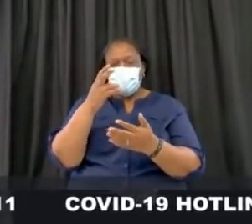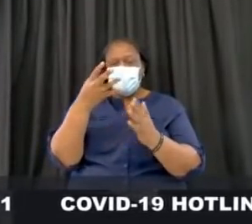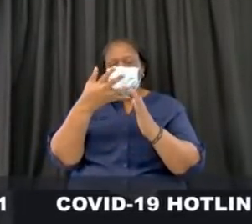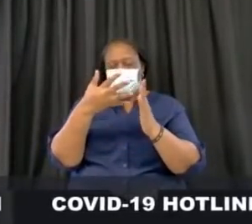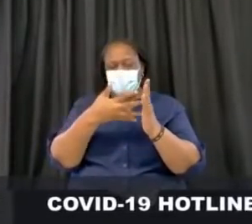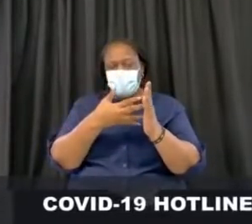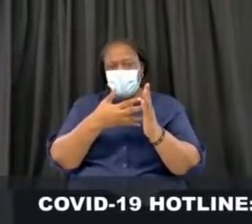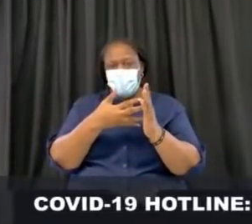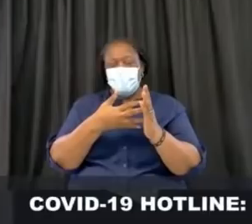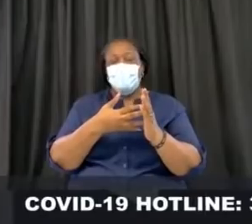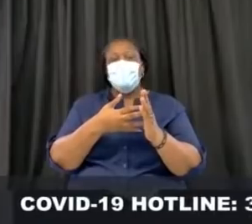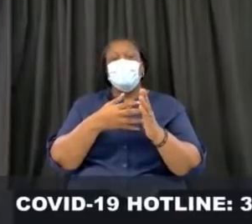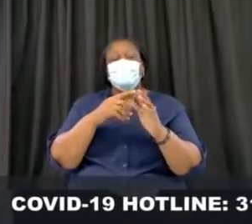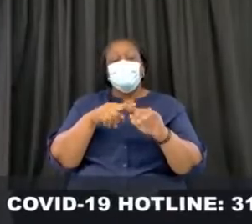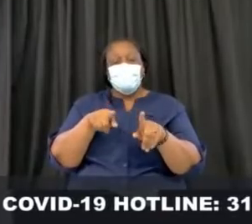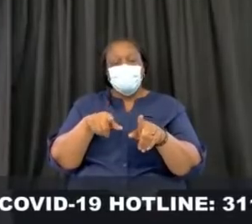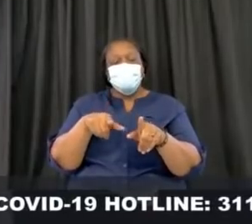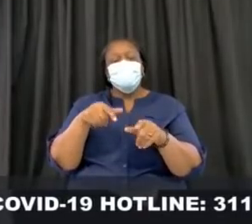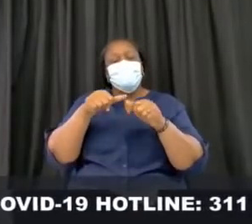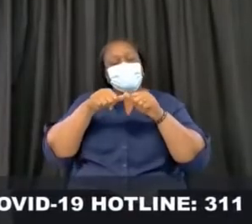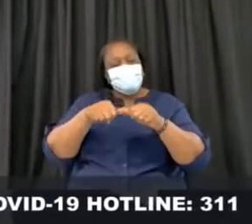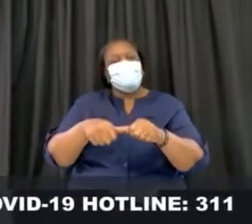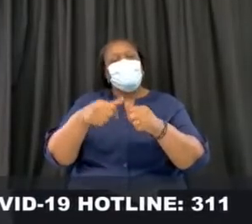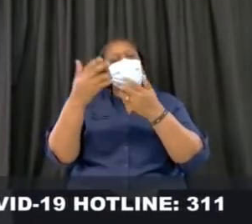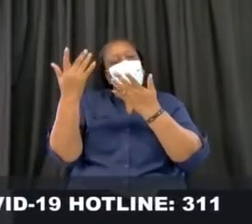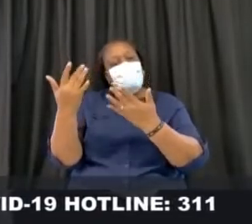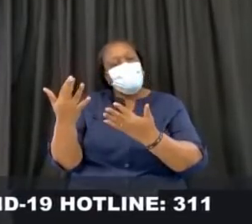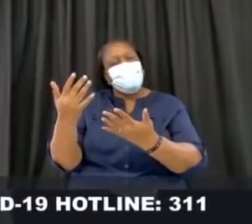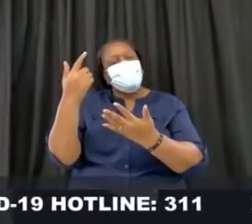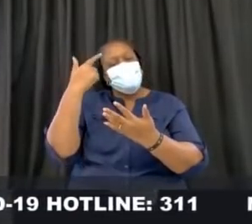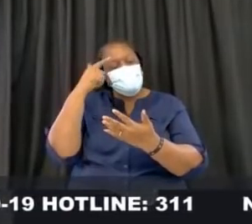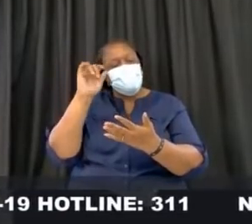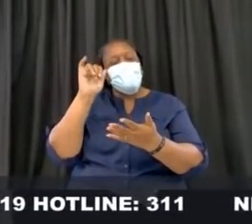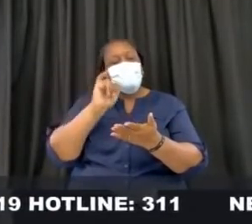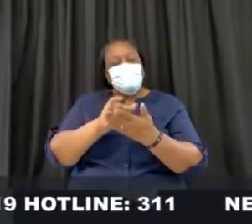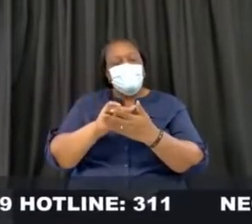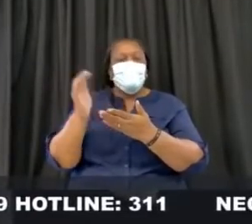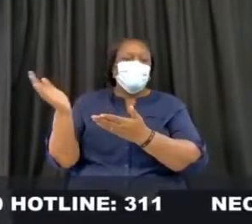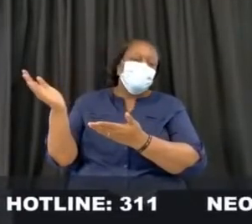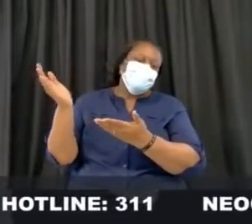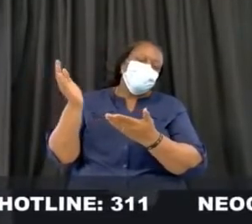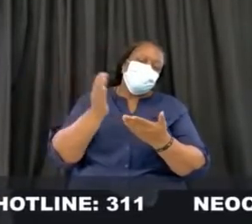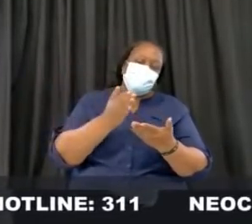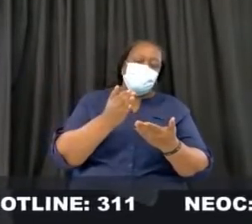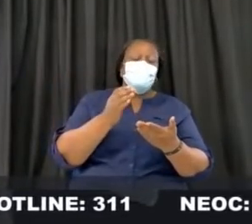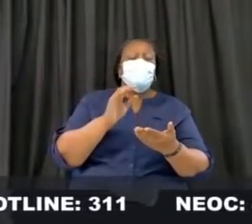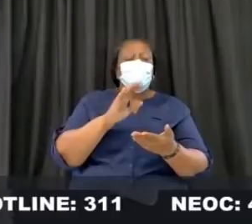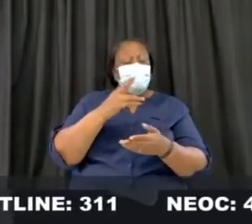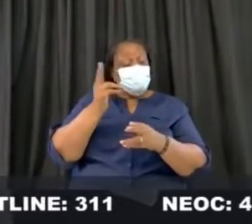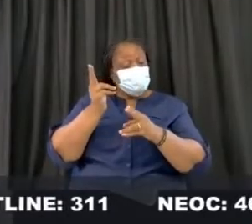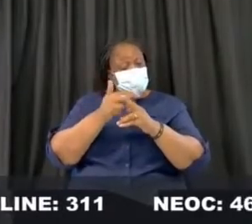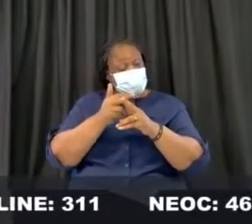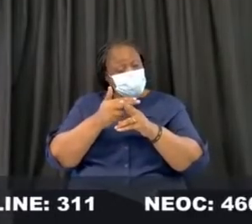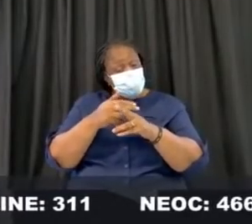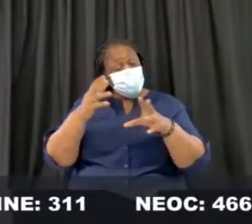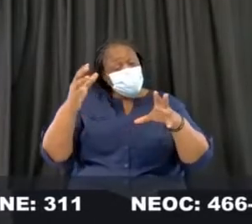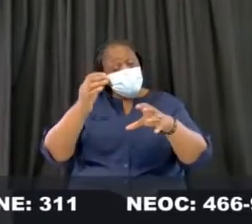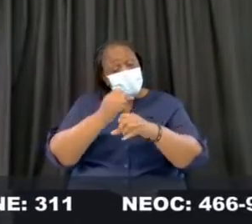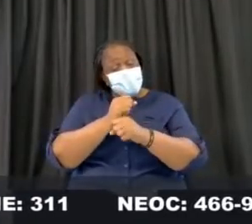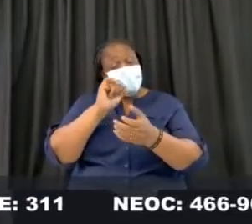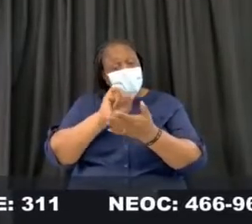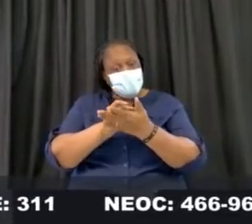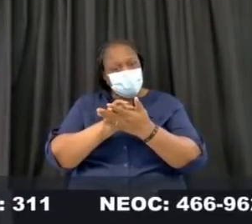still awaiting the results of the genomic sequencing process. So as soon as we have